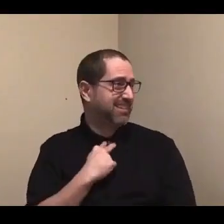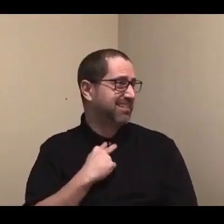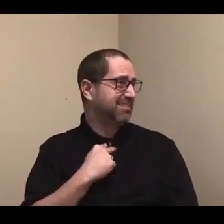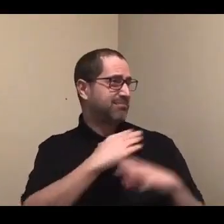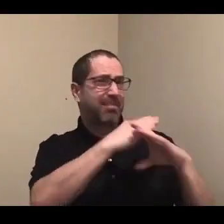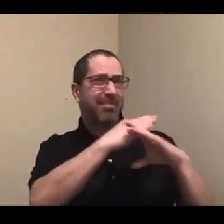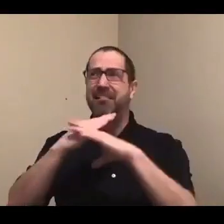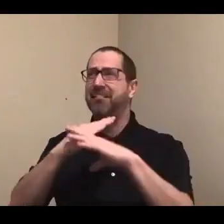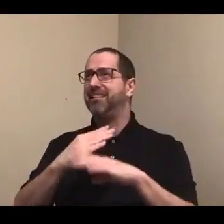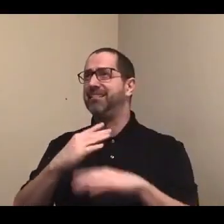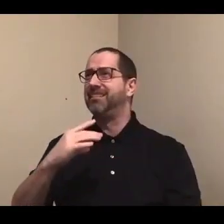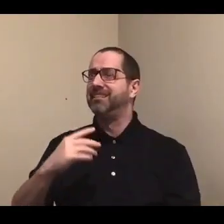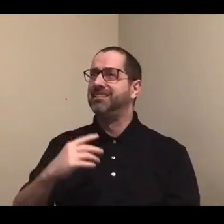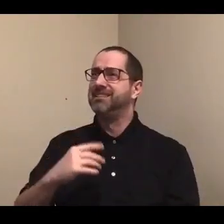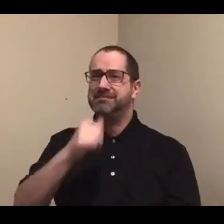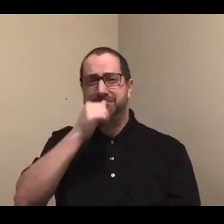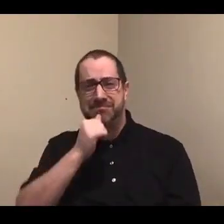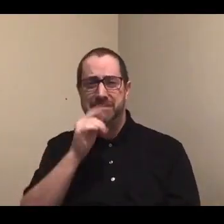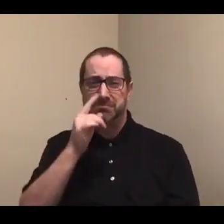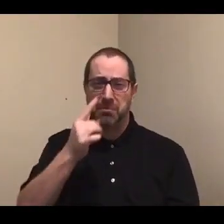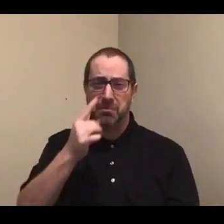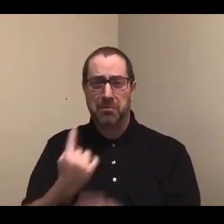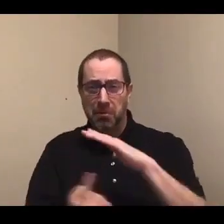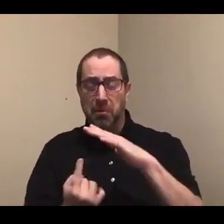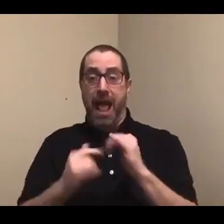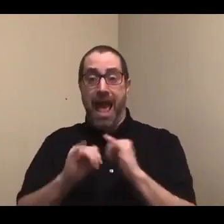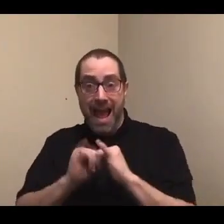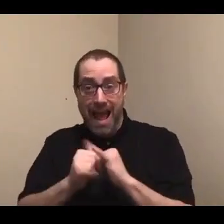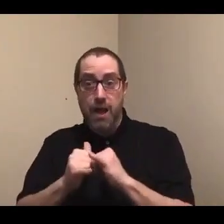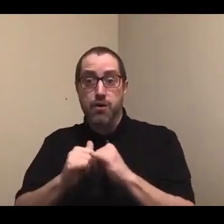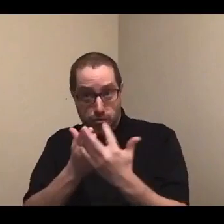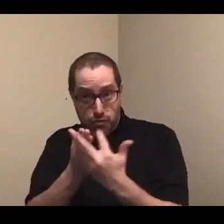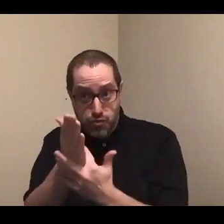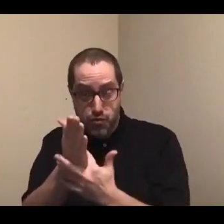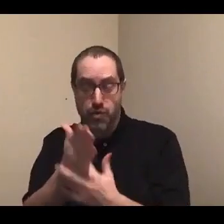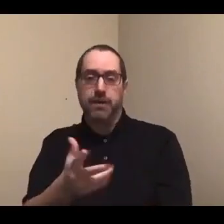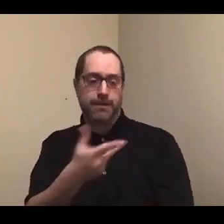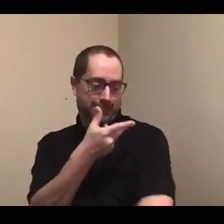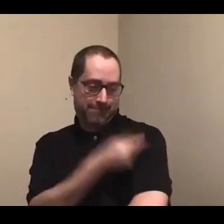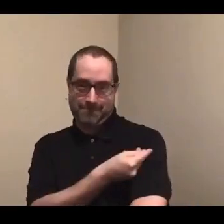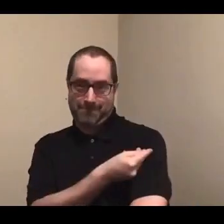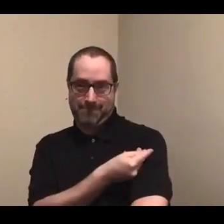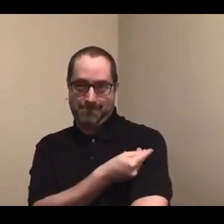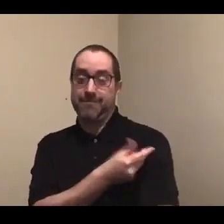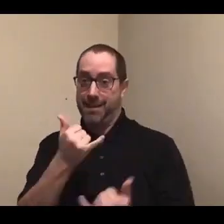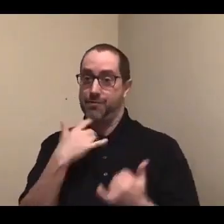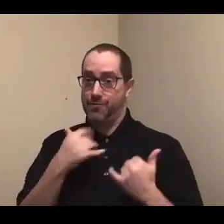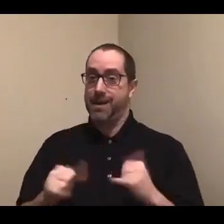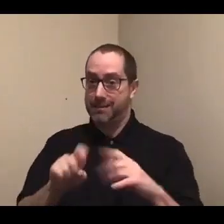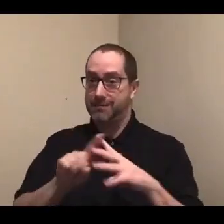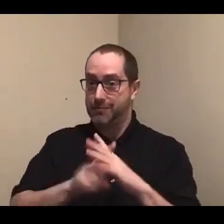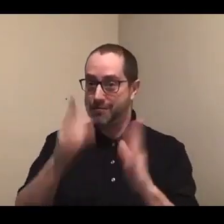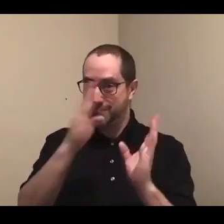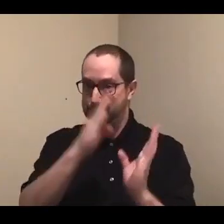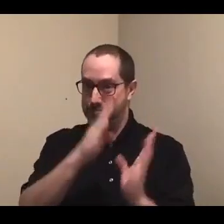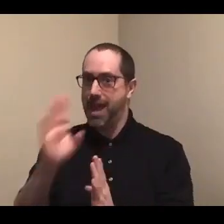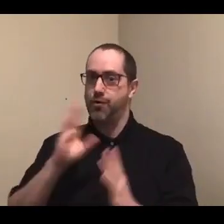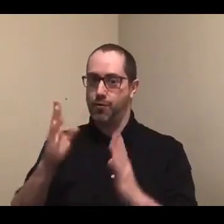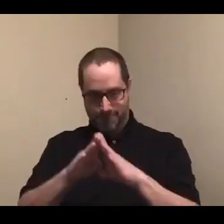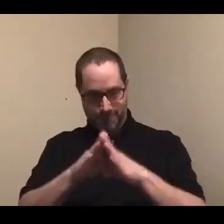widespread vaccination. And now with our new booking system, you can plan your own trip. So please do